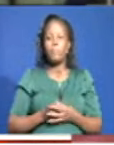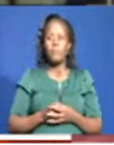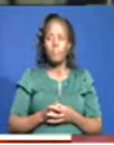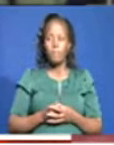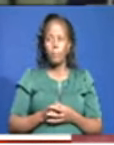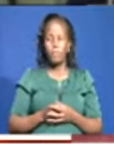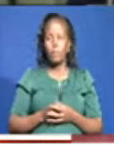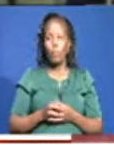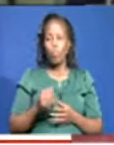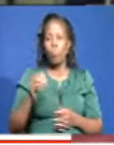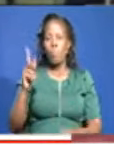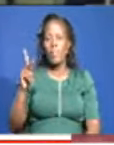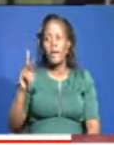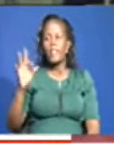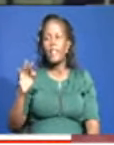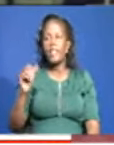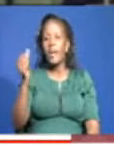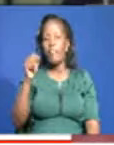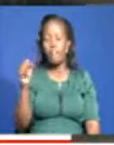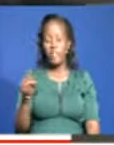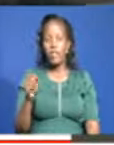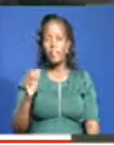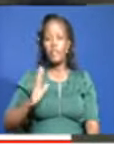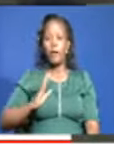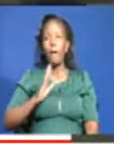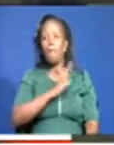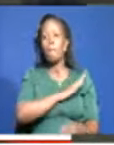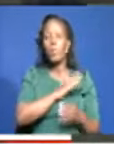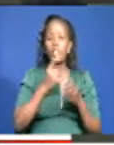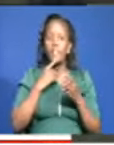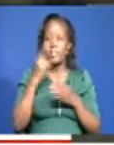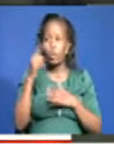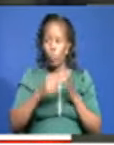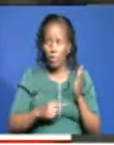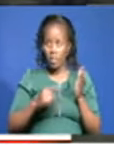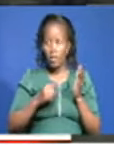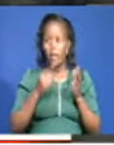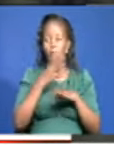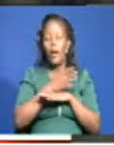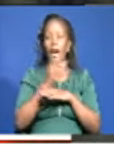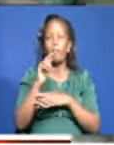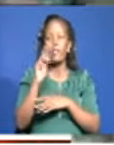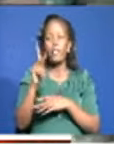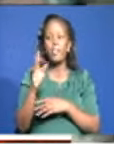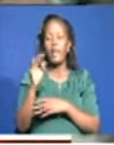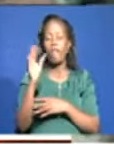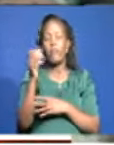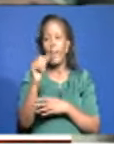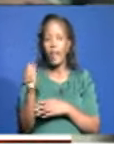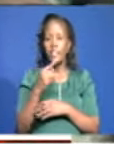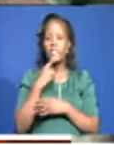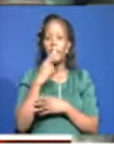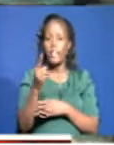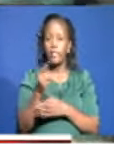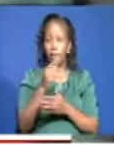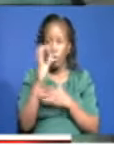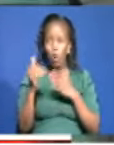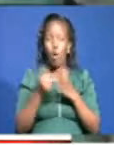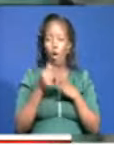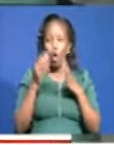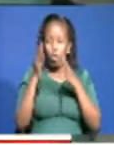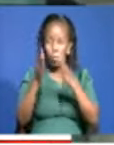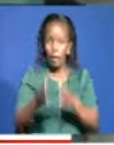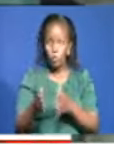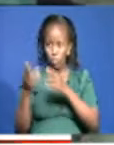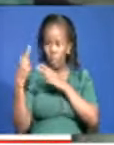Kenya Forest Service Board Chairman Peter Kenywa said under the direction of the Kenya Forest Service, all citizens will have a role to play by